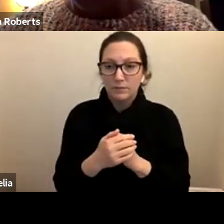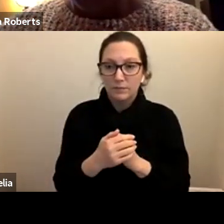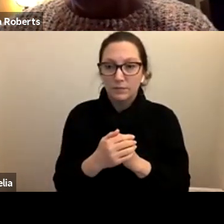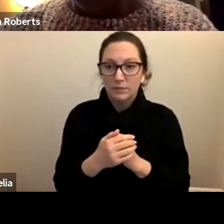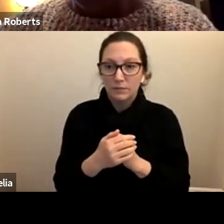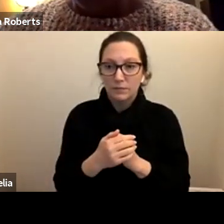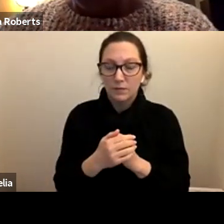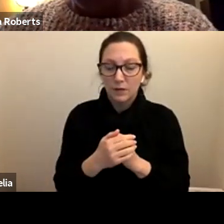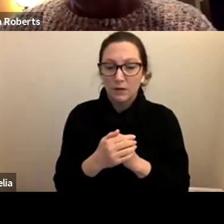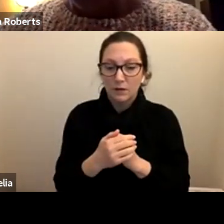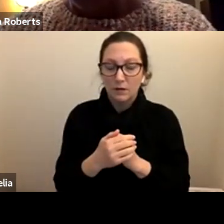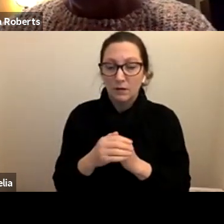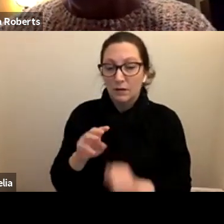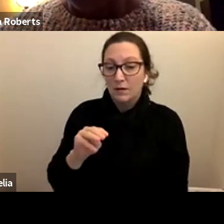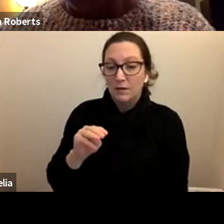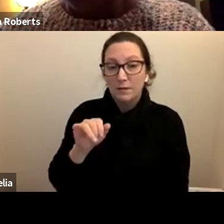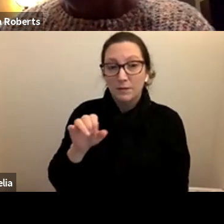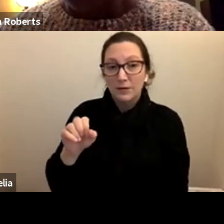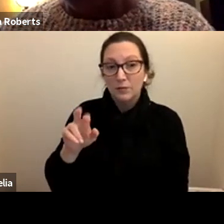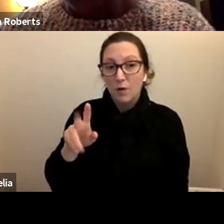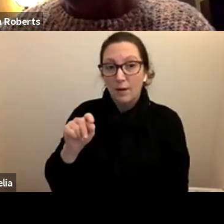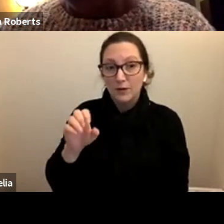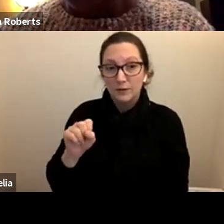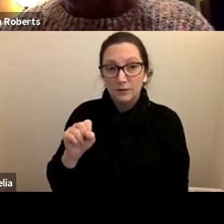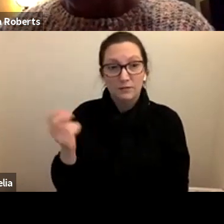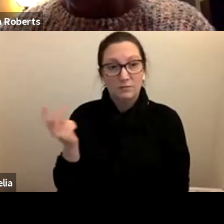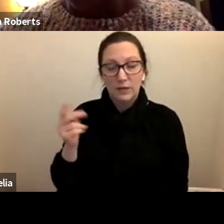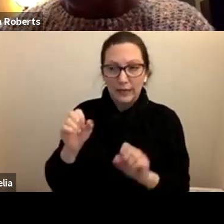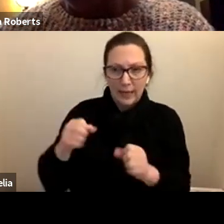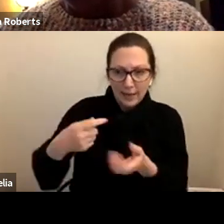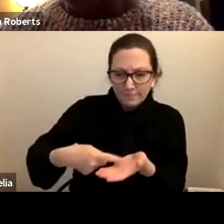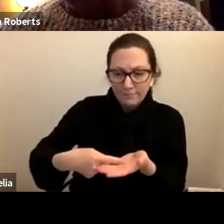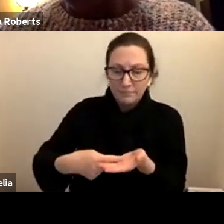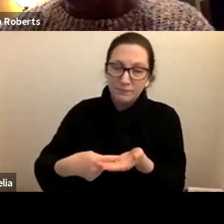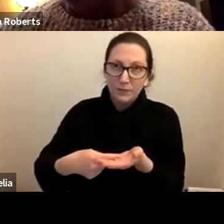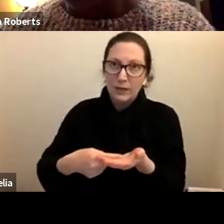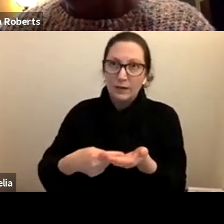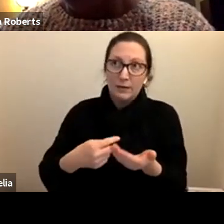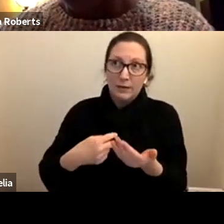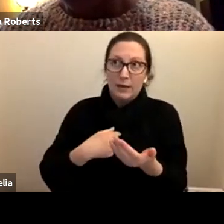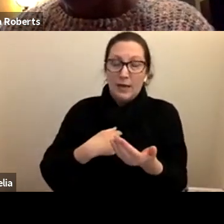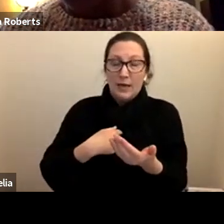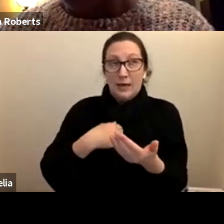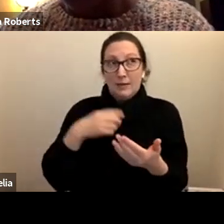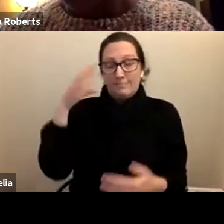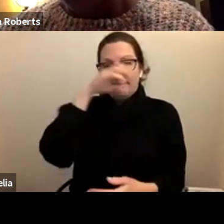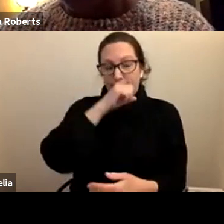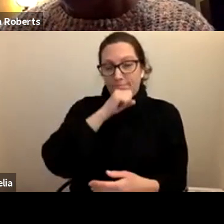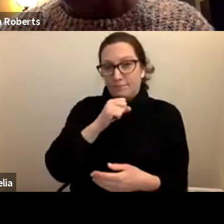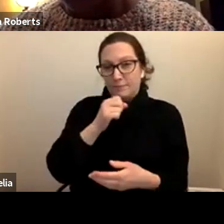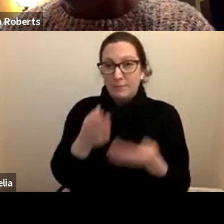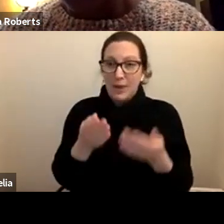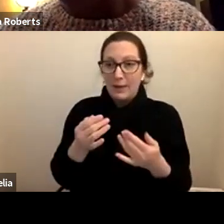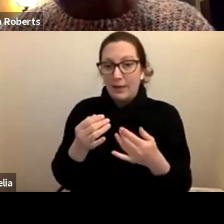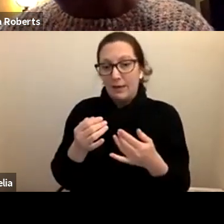we can, Ms. Roberts and I can confer, and I'm gonna optimistically say potentially the end of next week, but